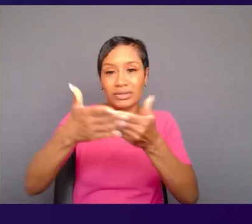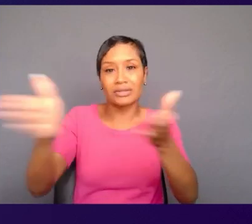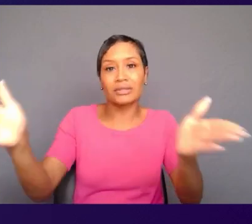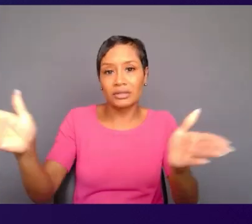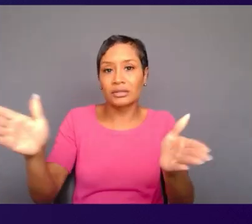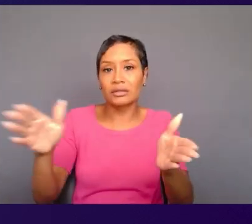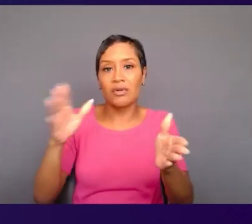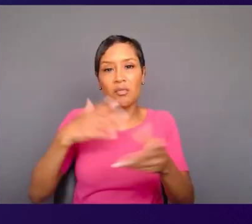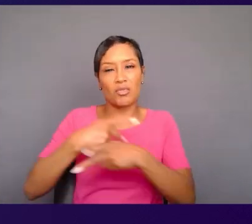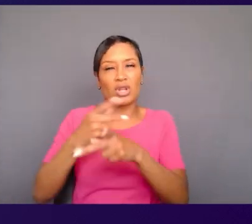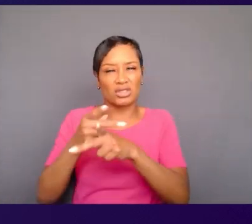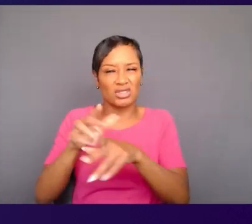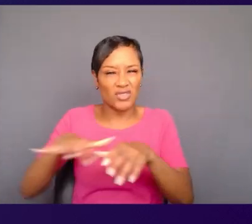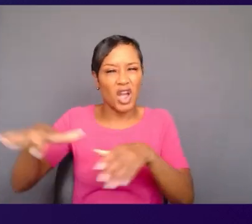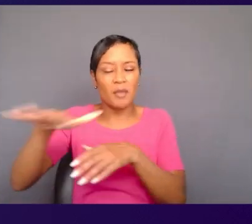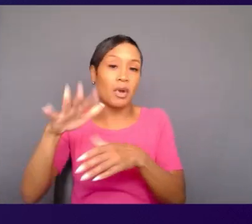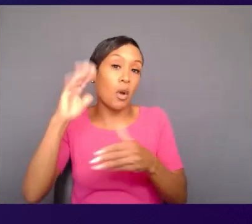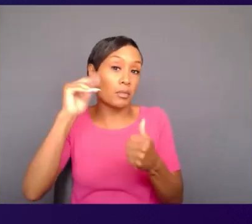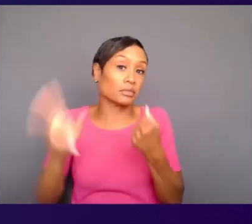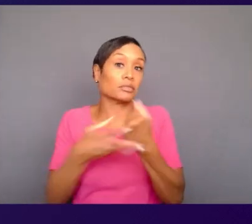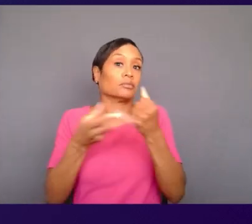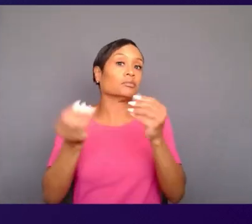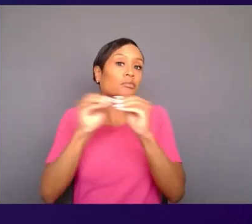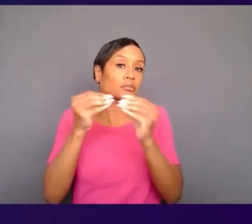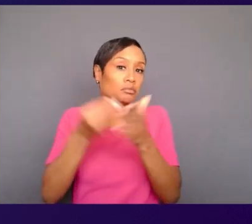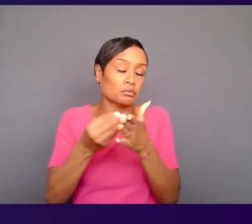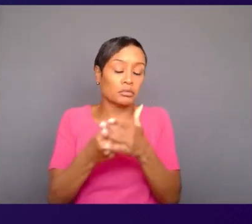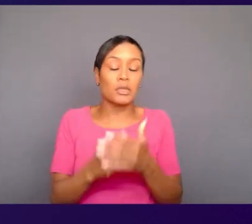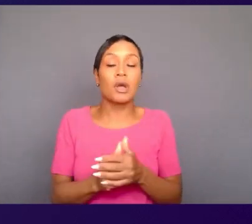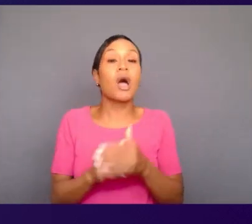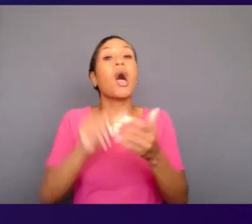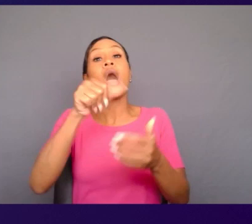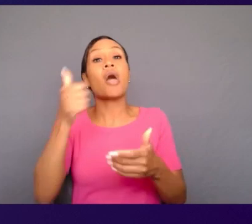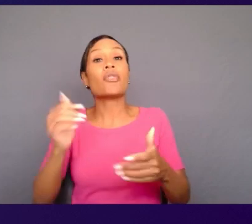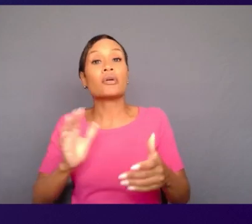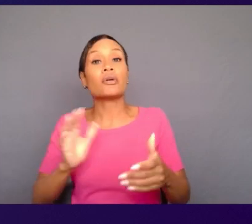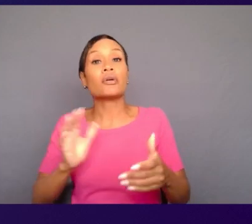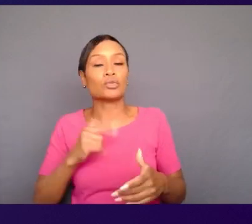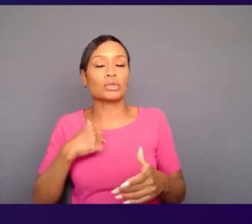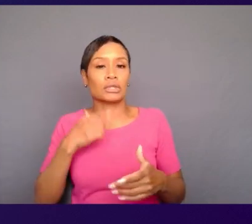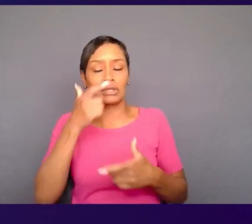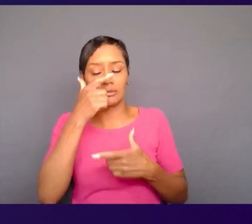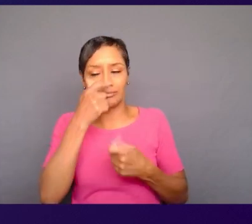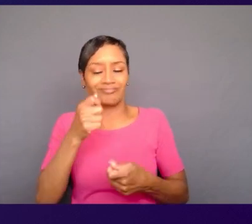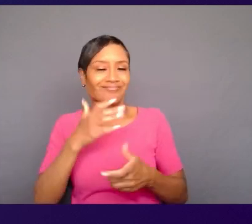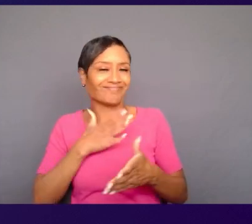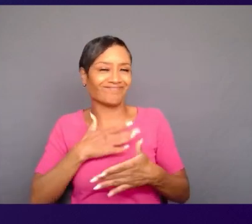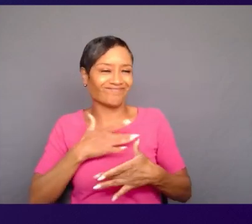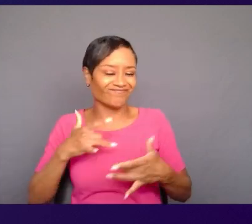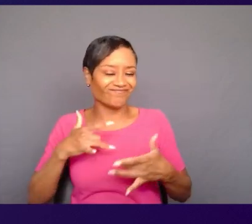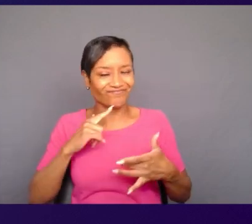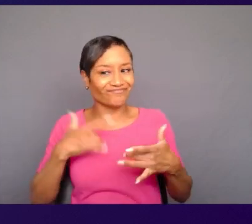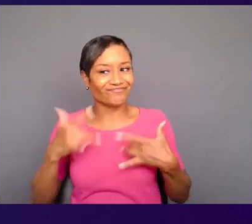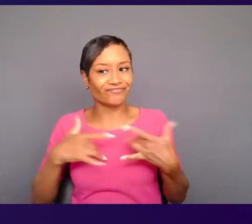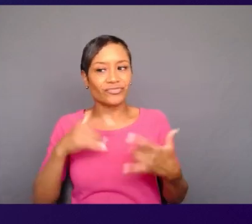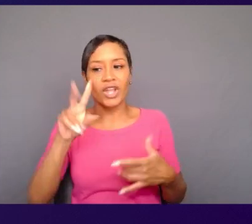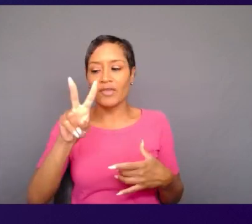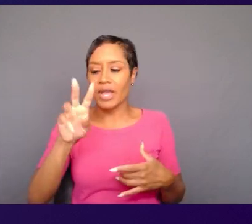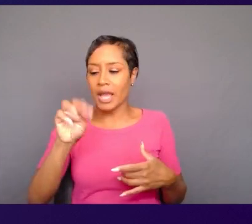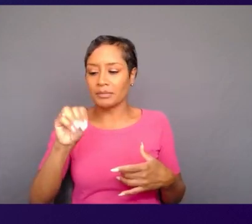there. Another feature that we're really excited about is in the VMC environment, which I know they spoke about earlier.